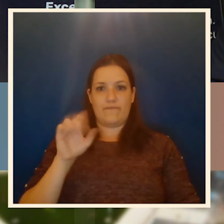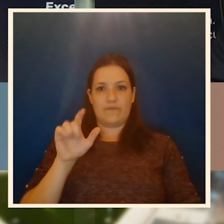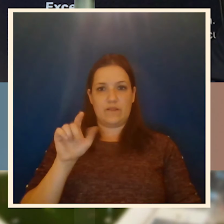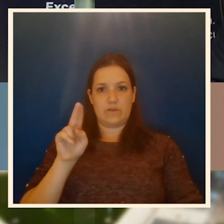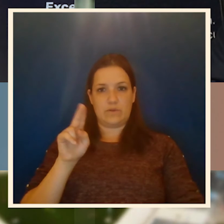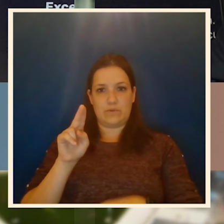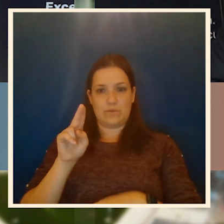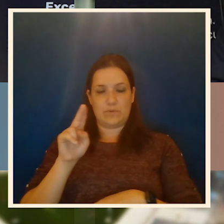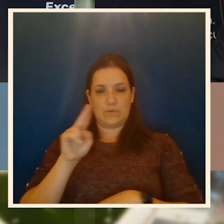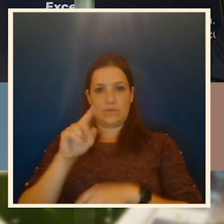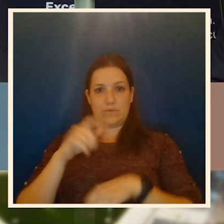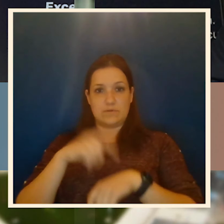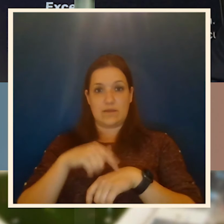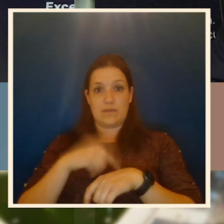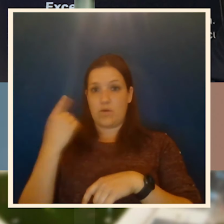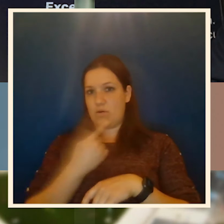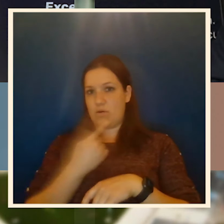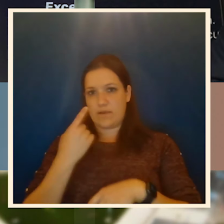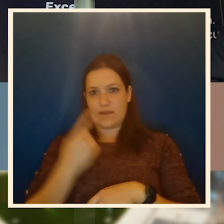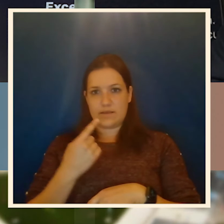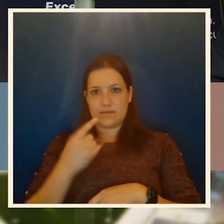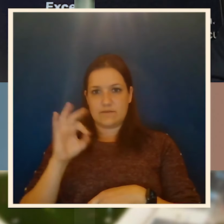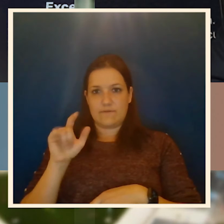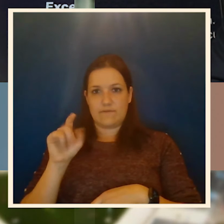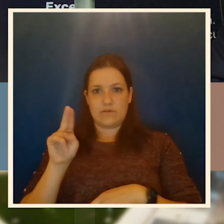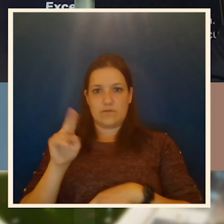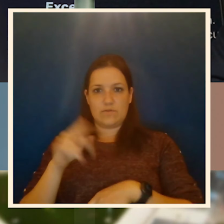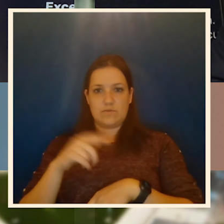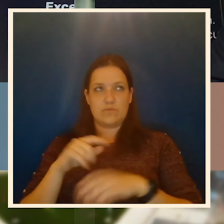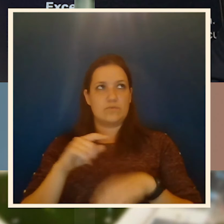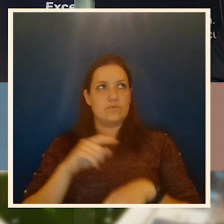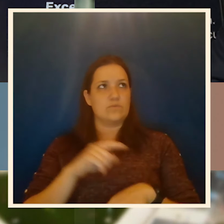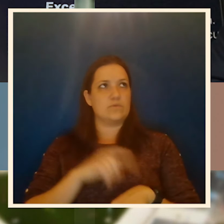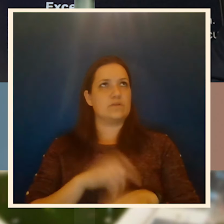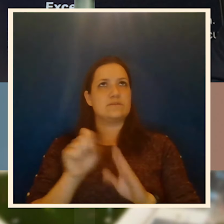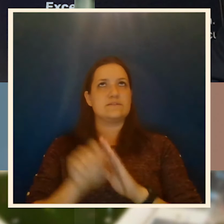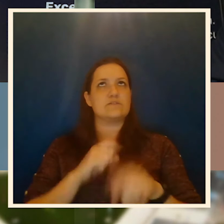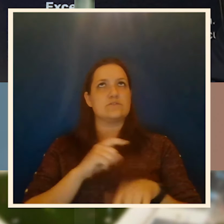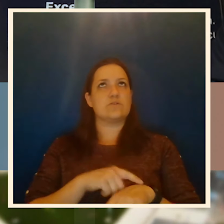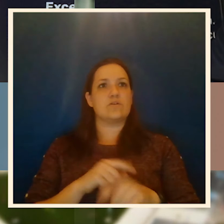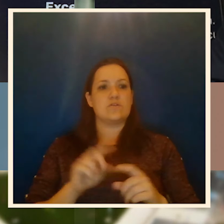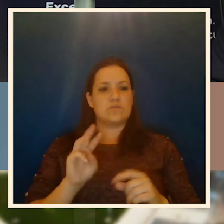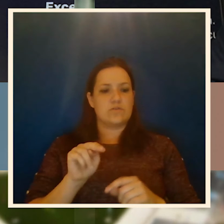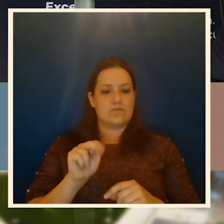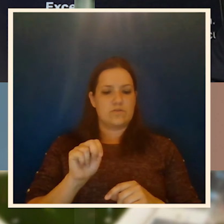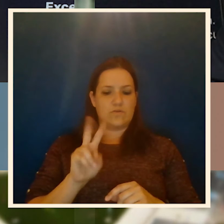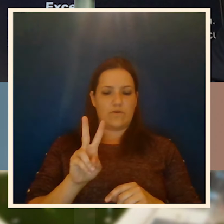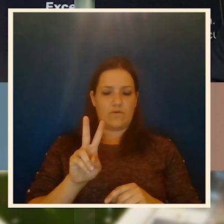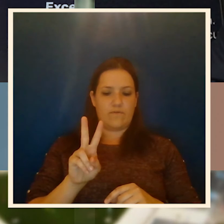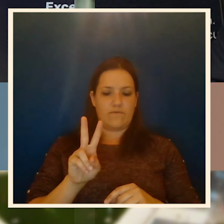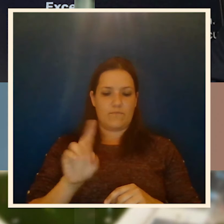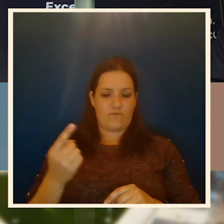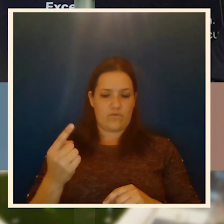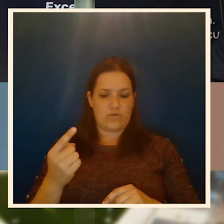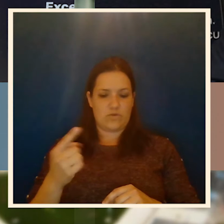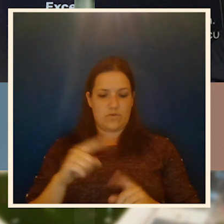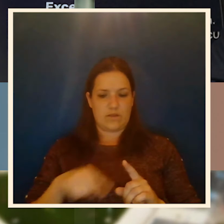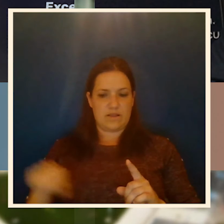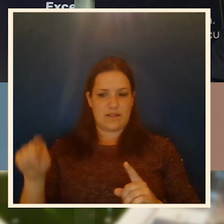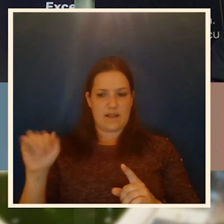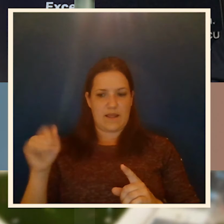a vaccine, then you have to wear a mask the entire flu season at all times. So the flu season